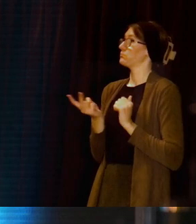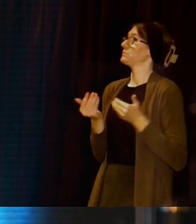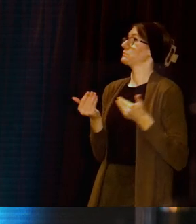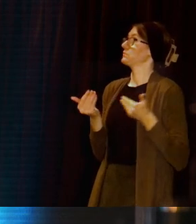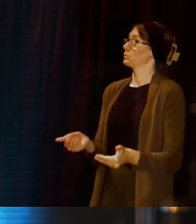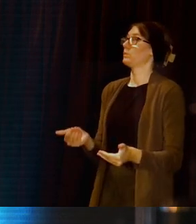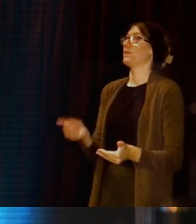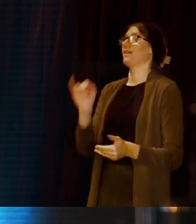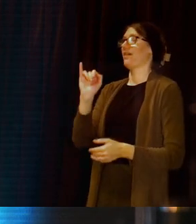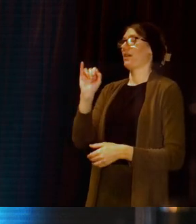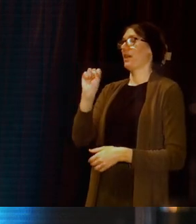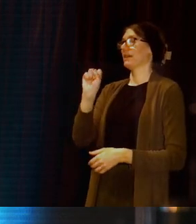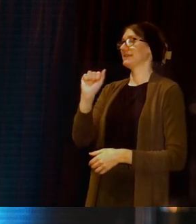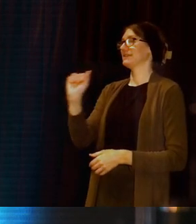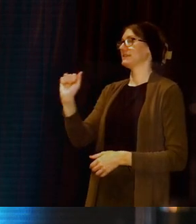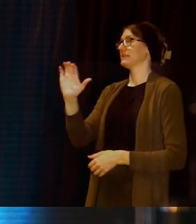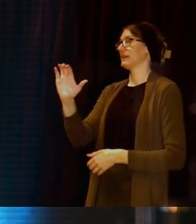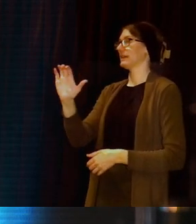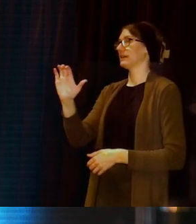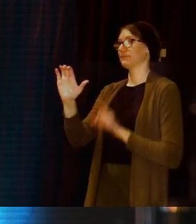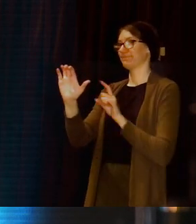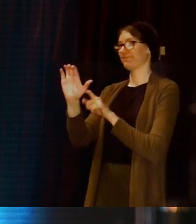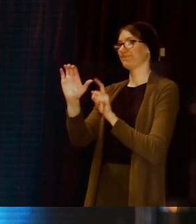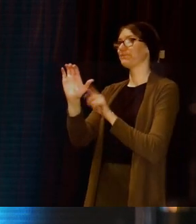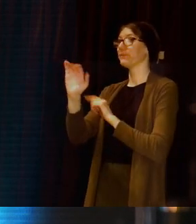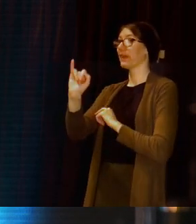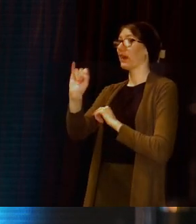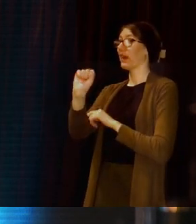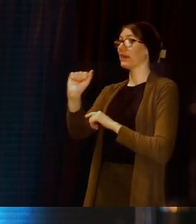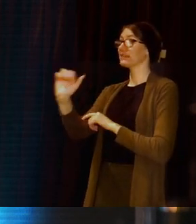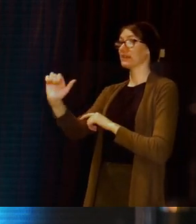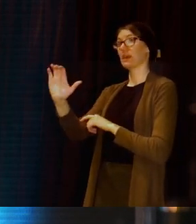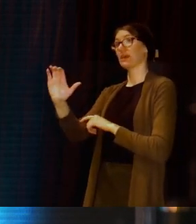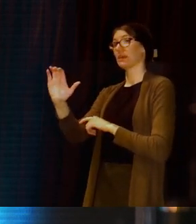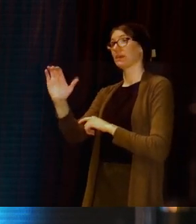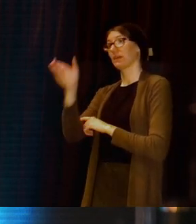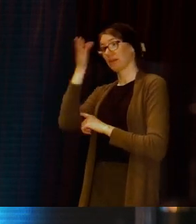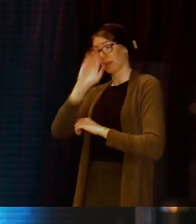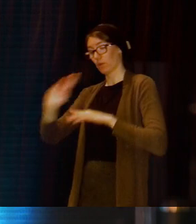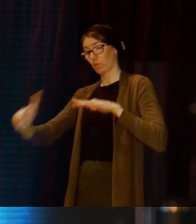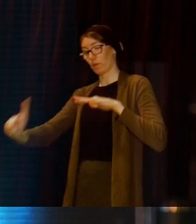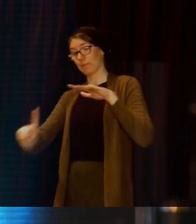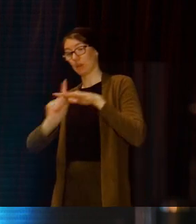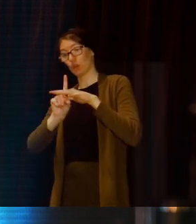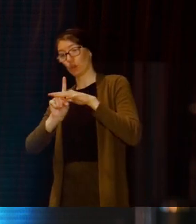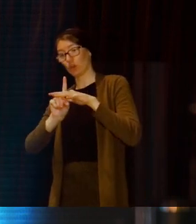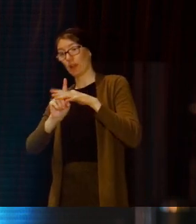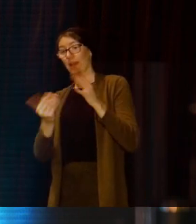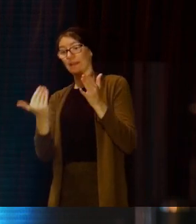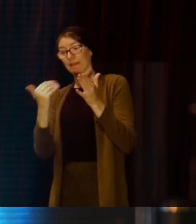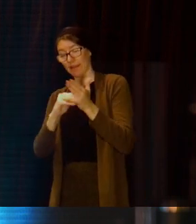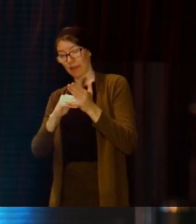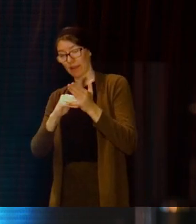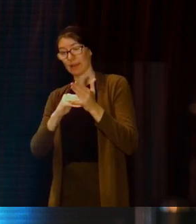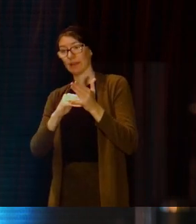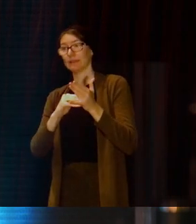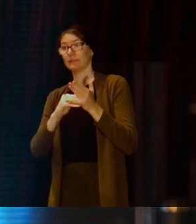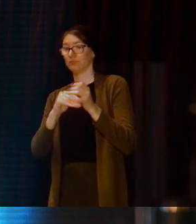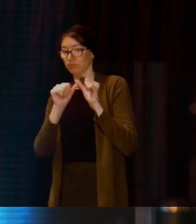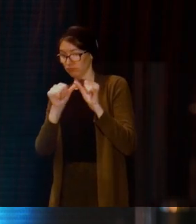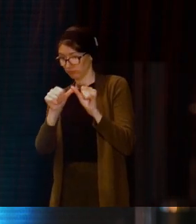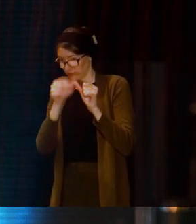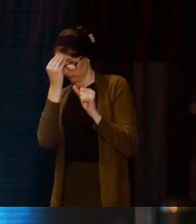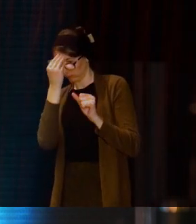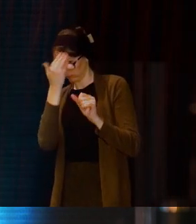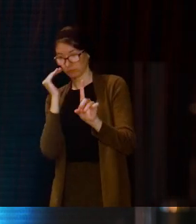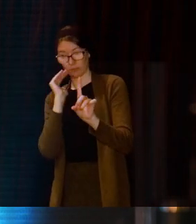is Isaac. And it's to Isaac that God later will appear, and he makes this statement. He reiterates the Abrahamic